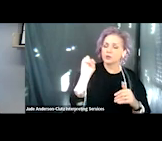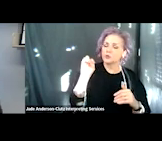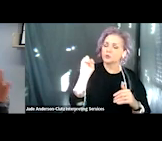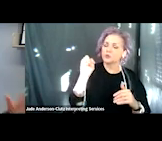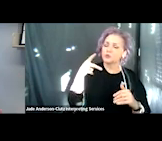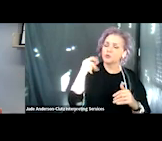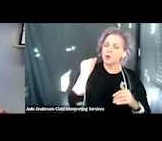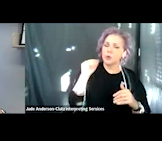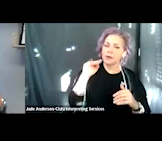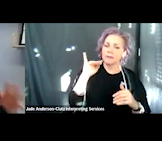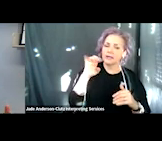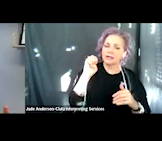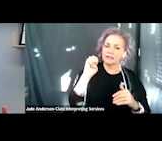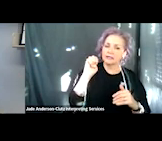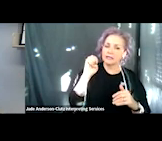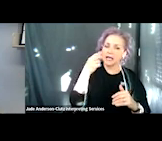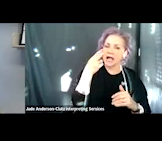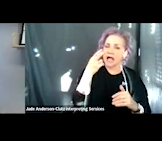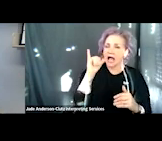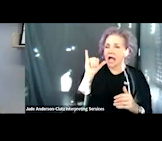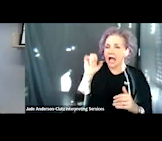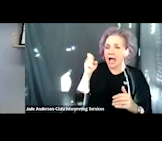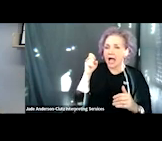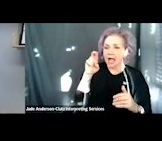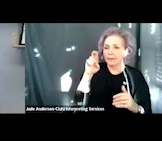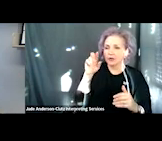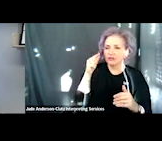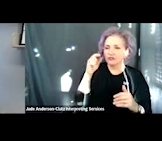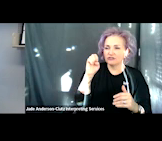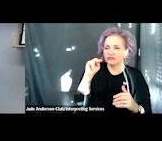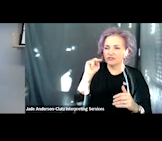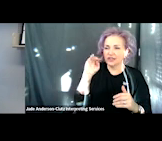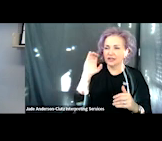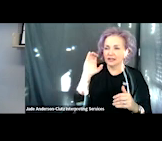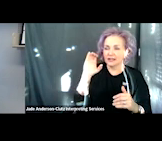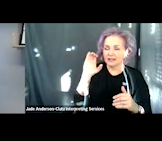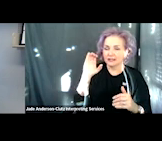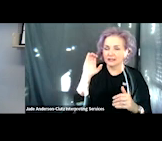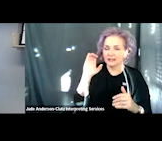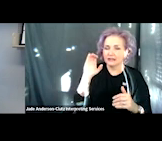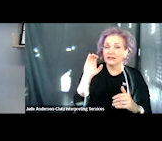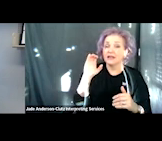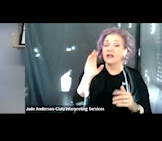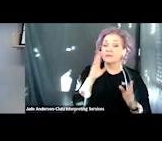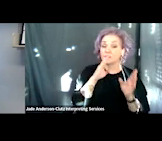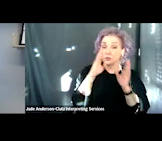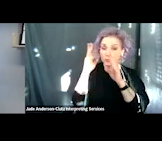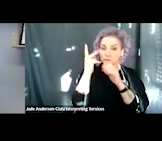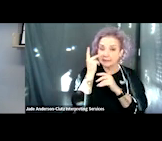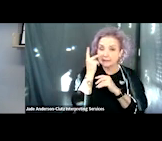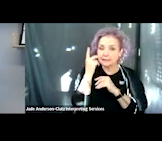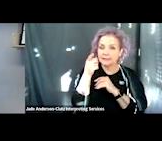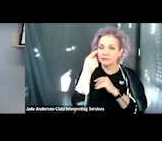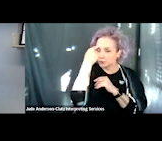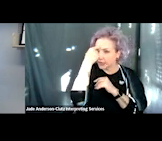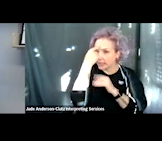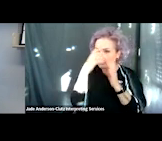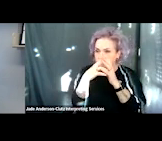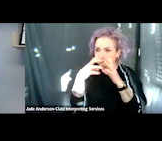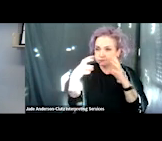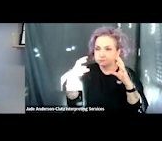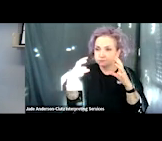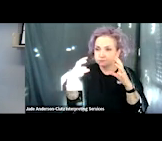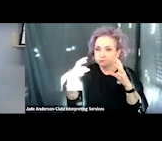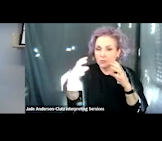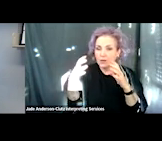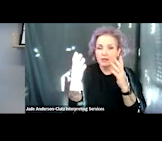increase in inflammation in the brain of these offspring. There's changes in brain volume, changes in layering